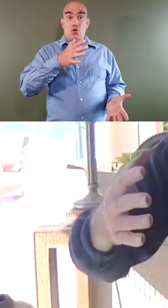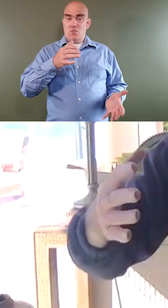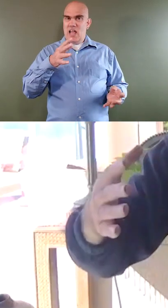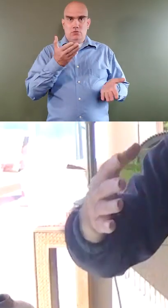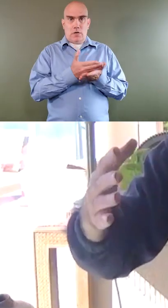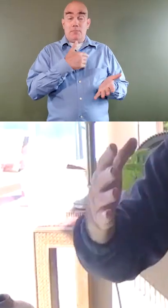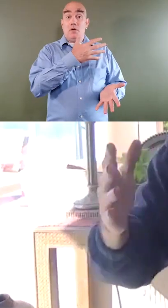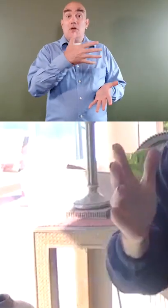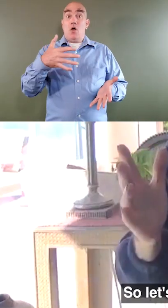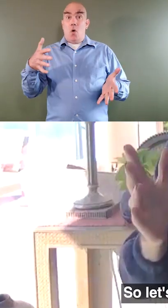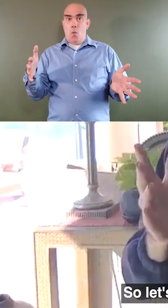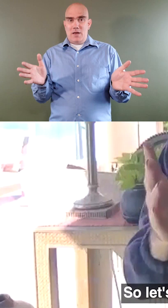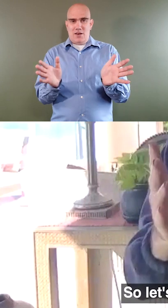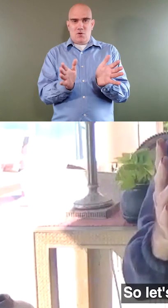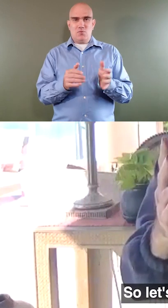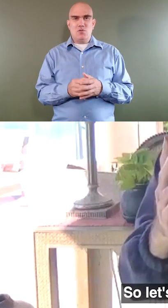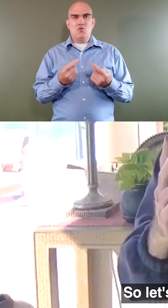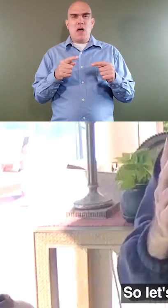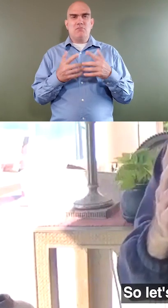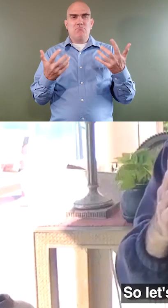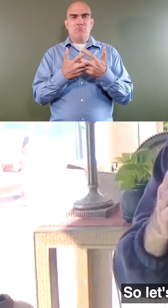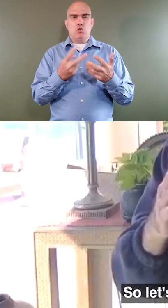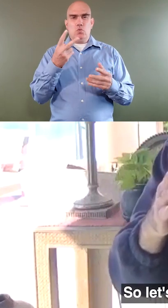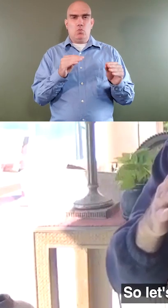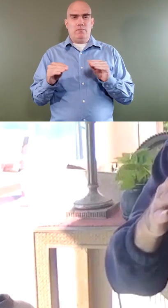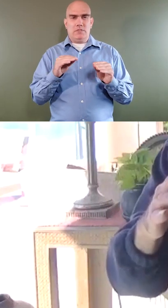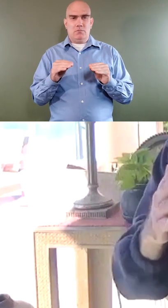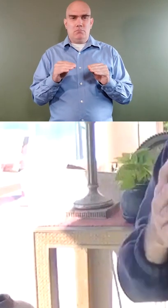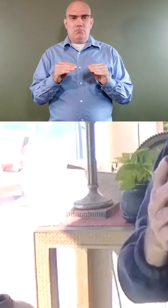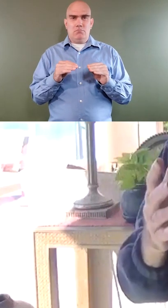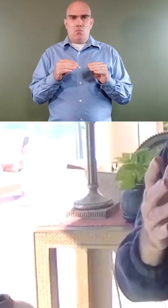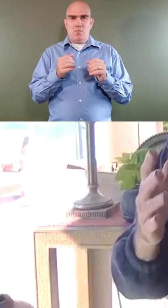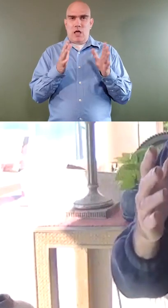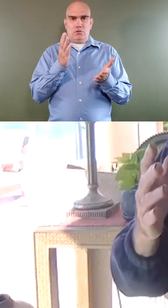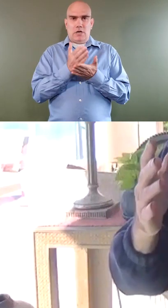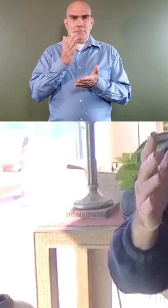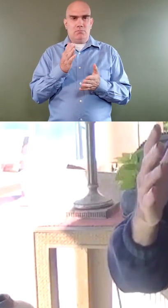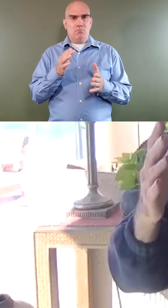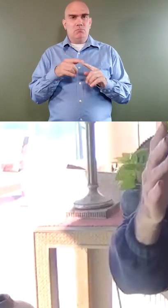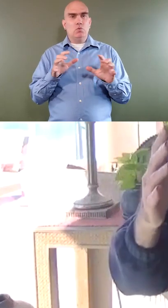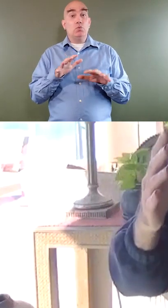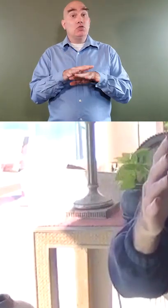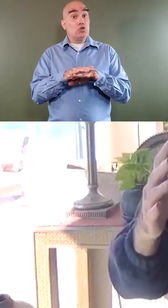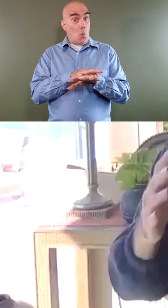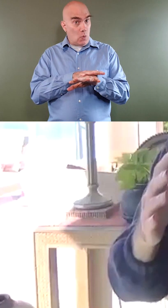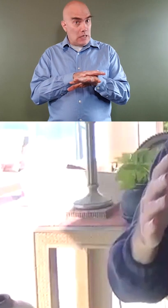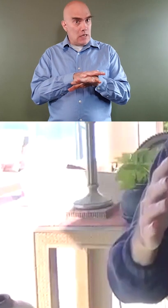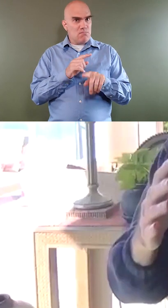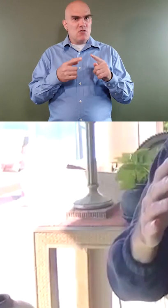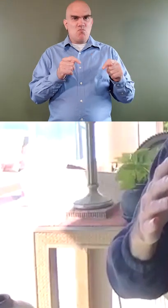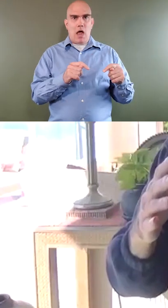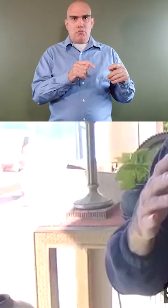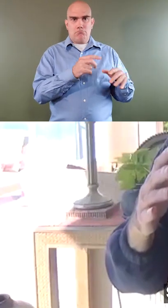stopping. We're going to open and close. So let's try to meld these movements one into the other without stopping, but do it slowly. All